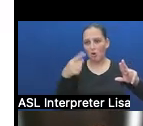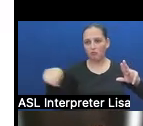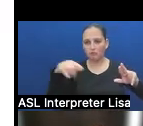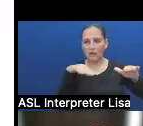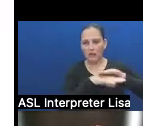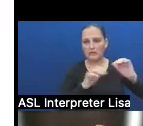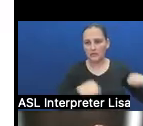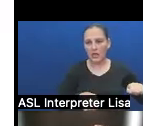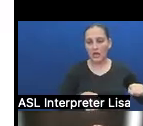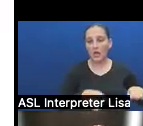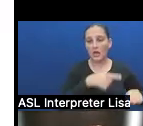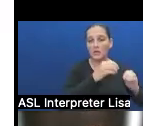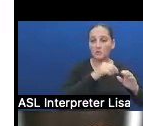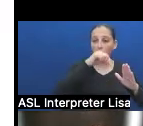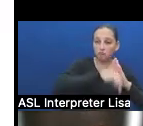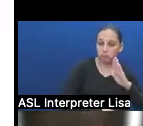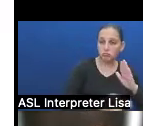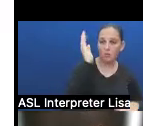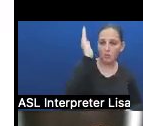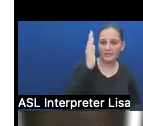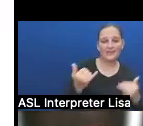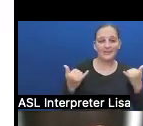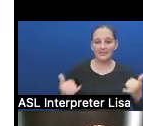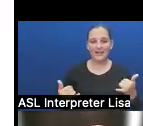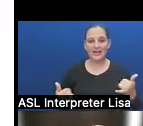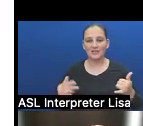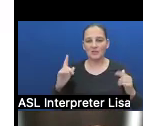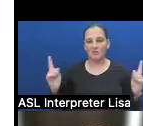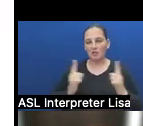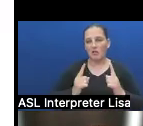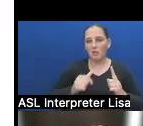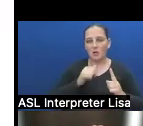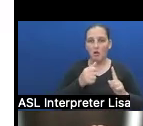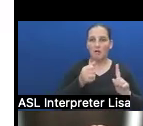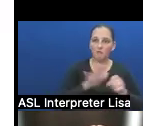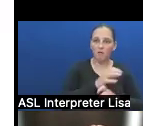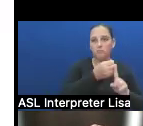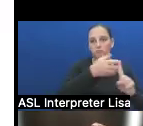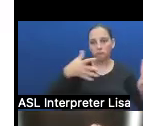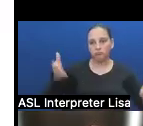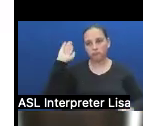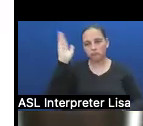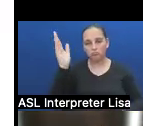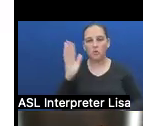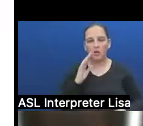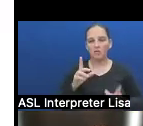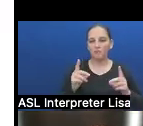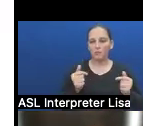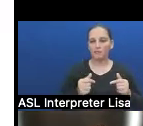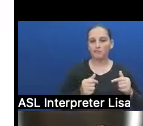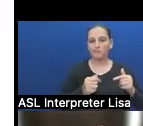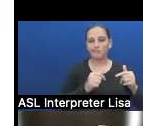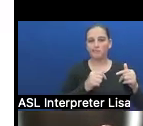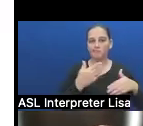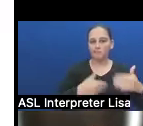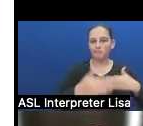bigger presentation. I'm not going to cover everything today in the deck. I'll go through some stuff quickly, but I wanted you to have it as my